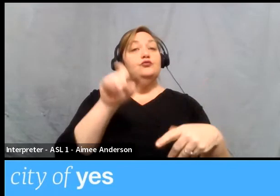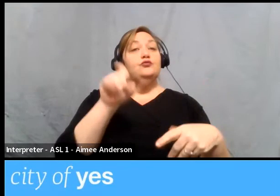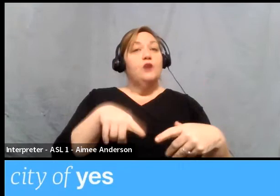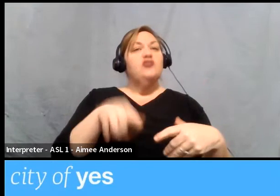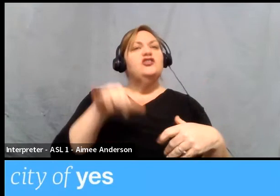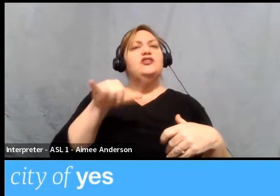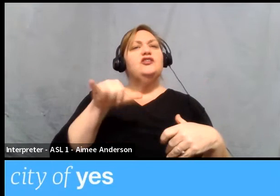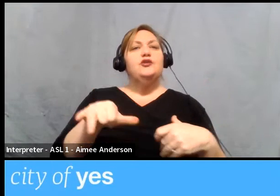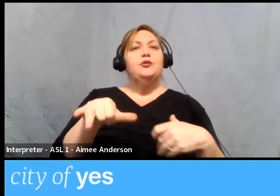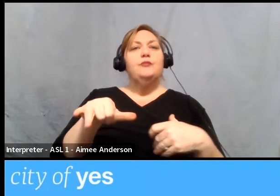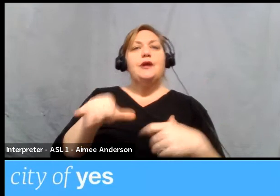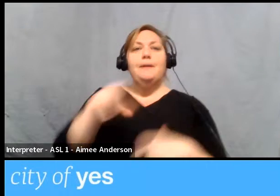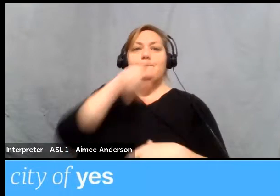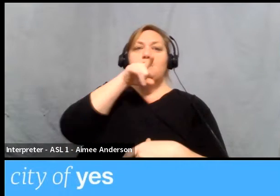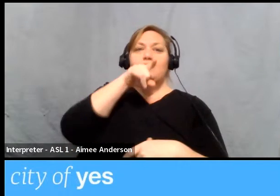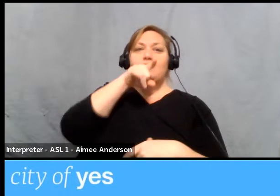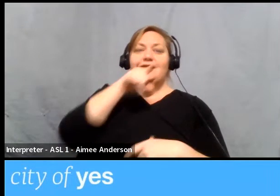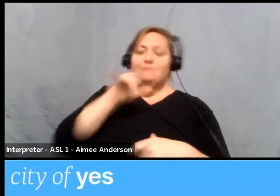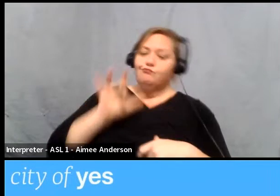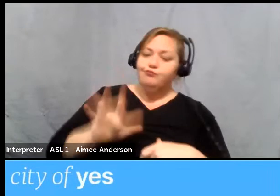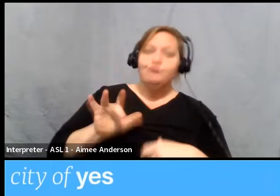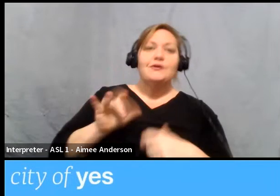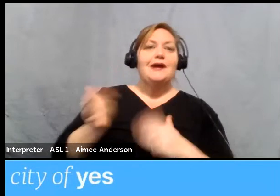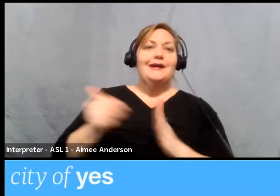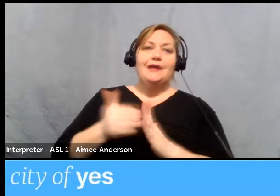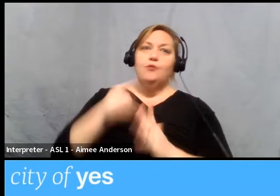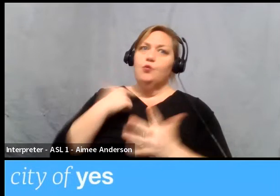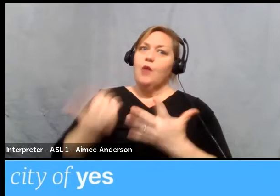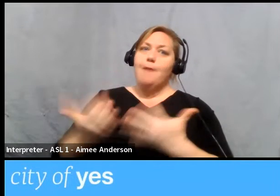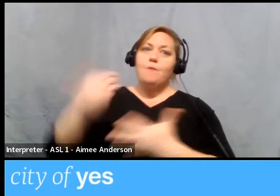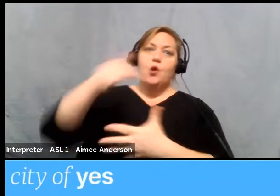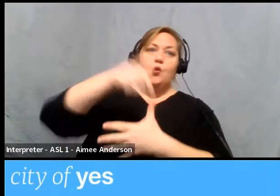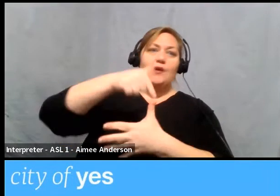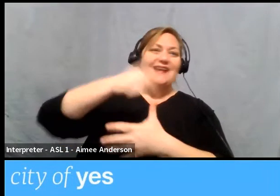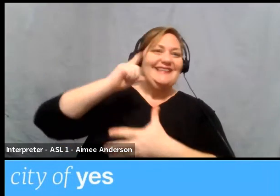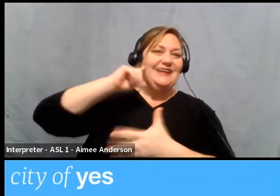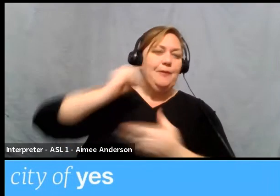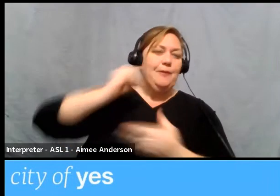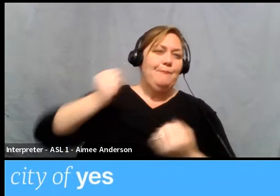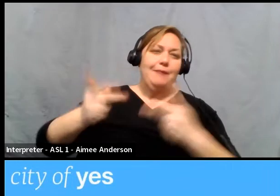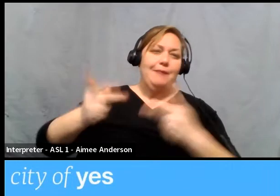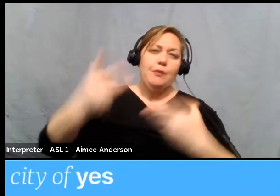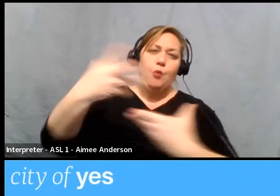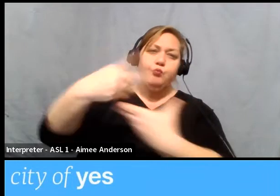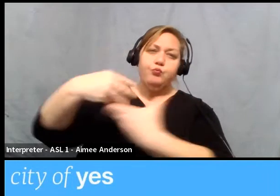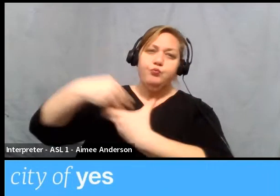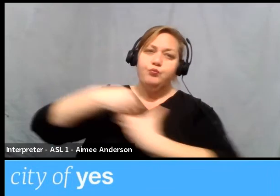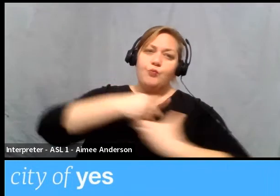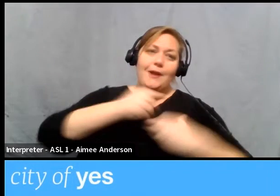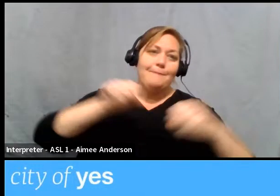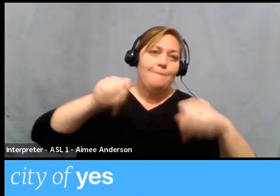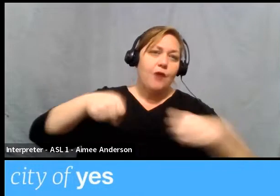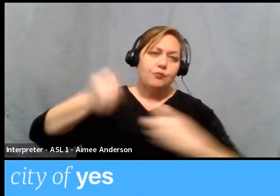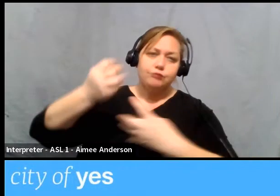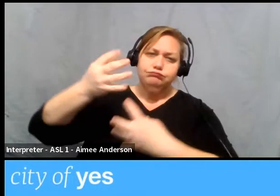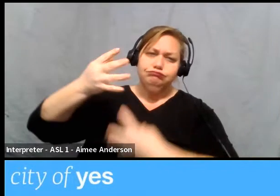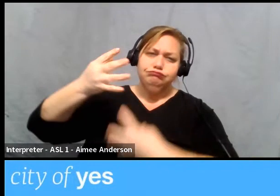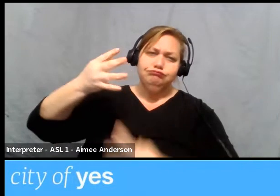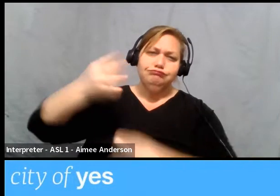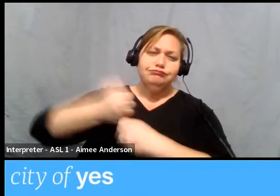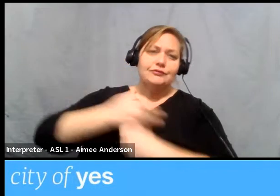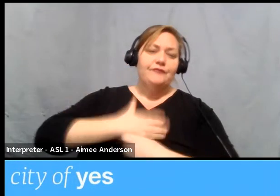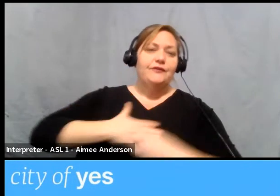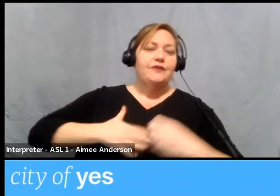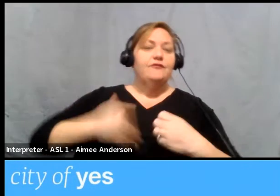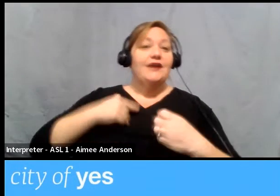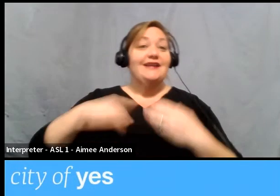be muted. Again, we really want to prioritize hearing from as many people as possible. Please feel free to add additional